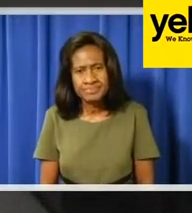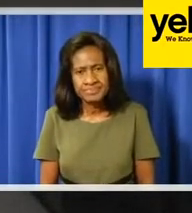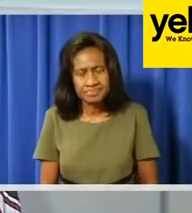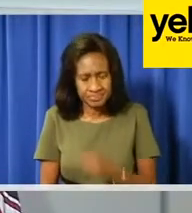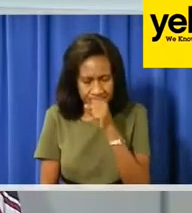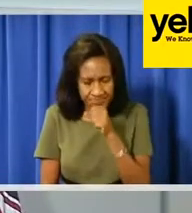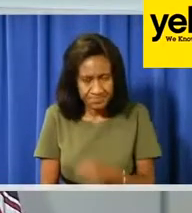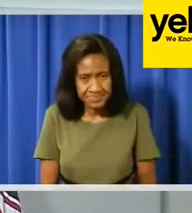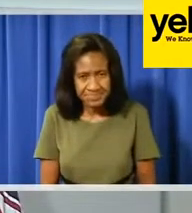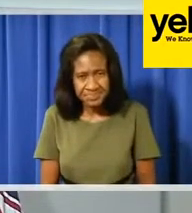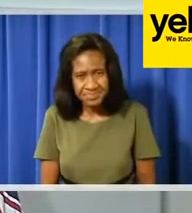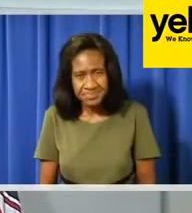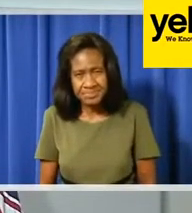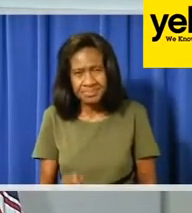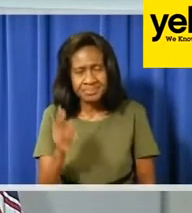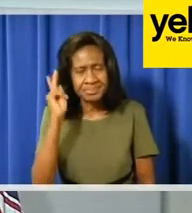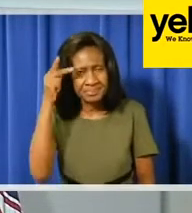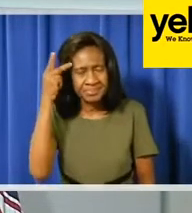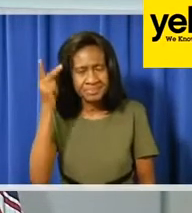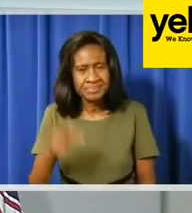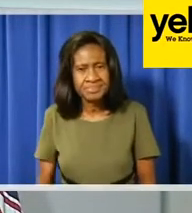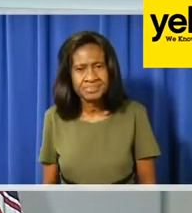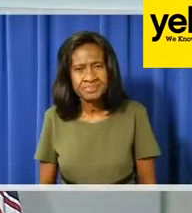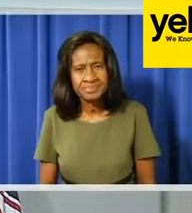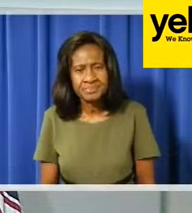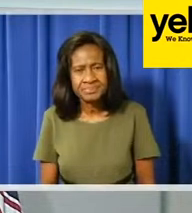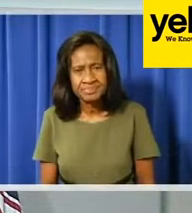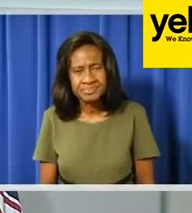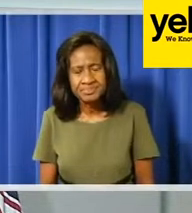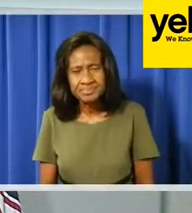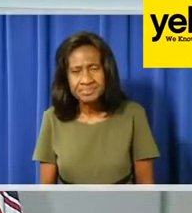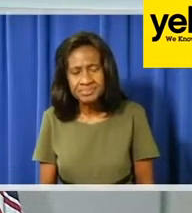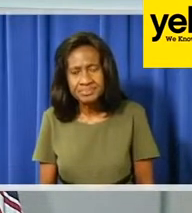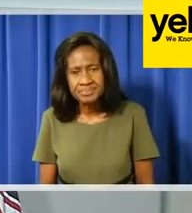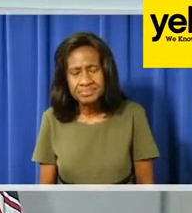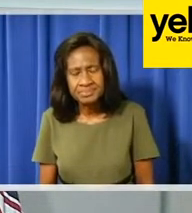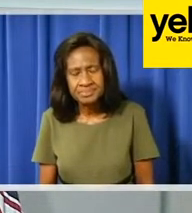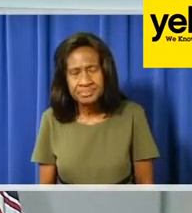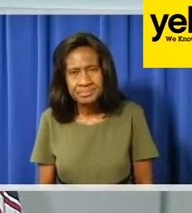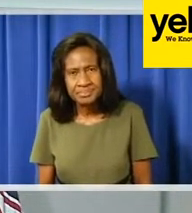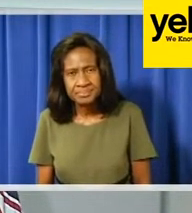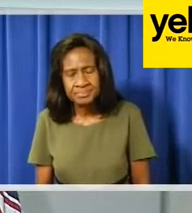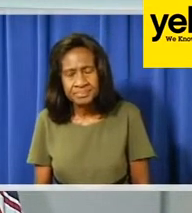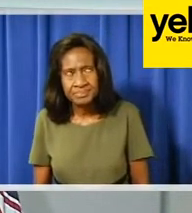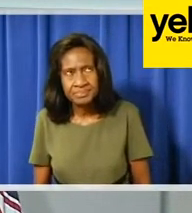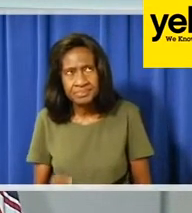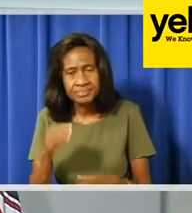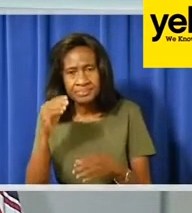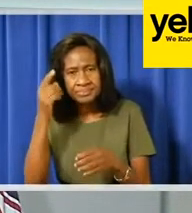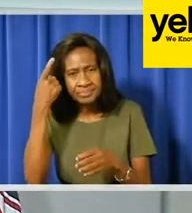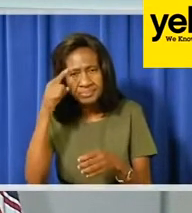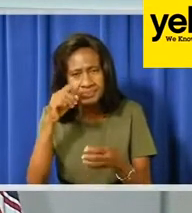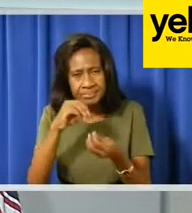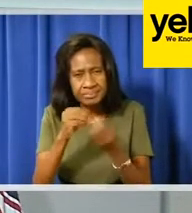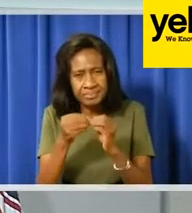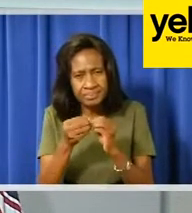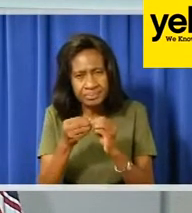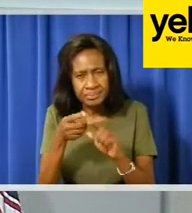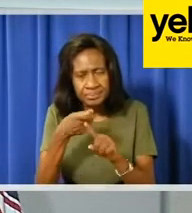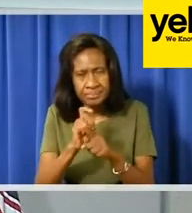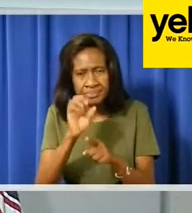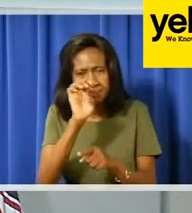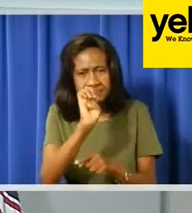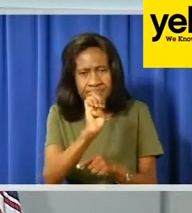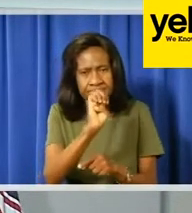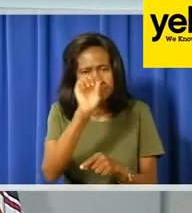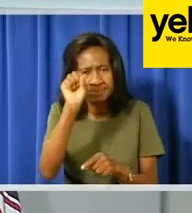Premier Panton. Yes, sir. In light of the recent population statistics that were provided by the ESO, which